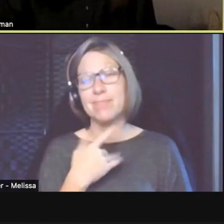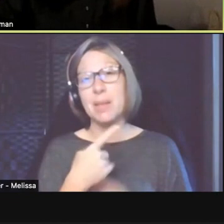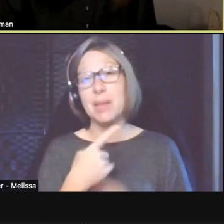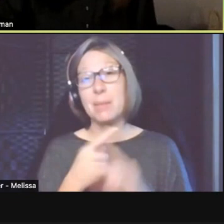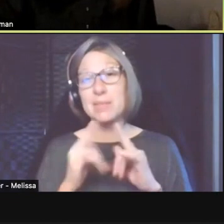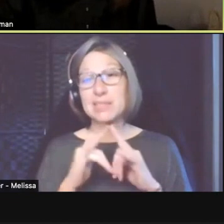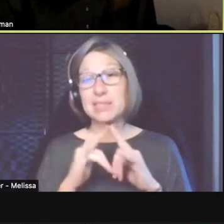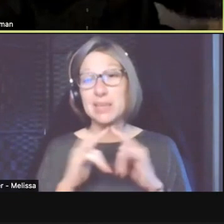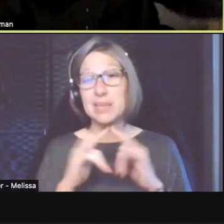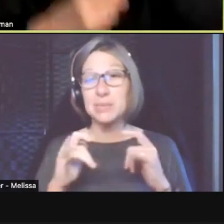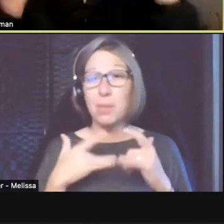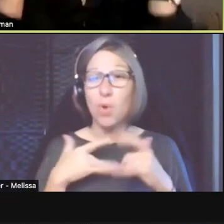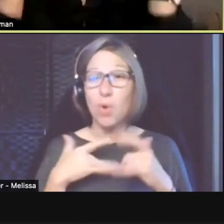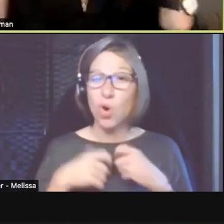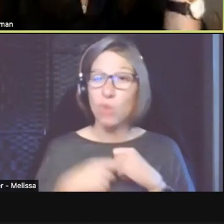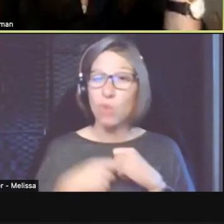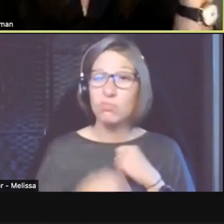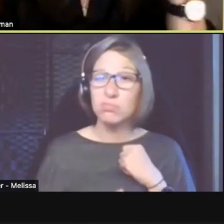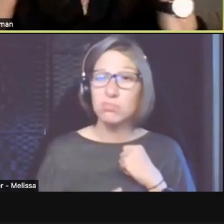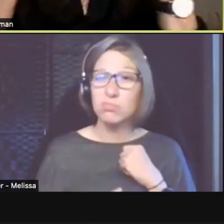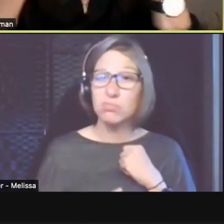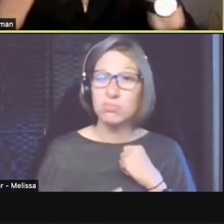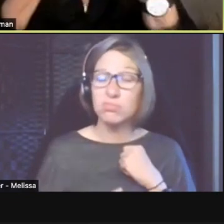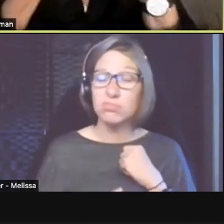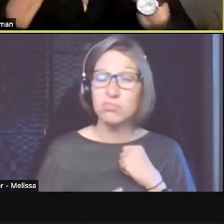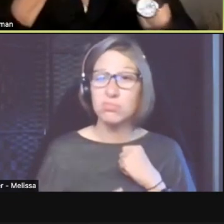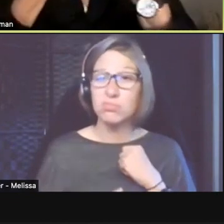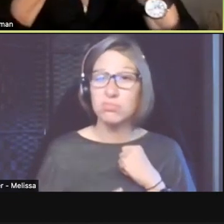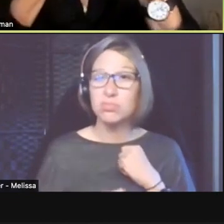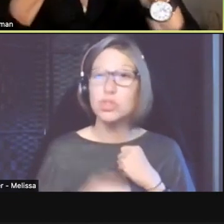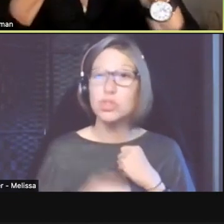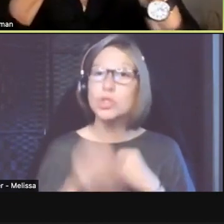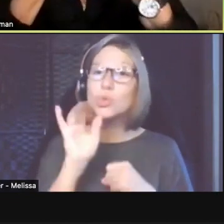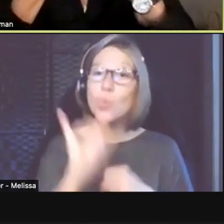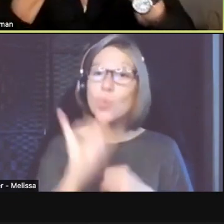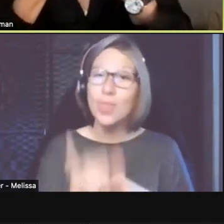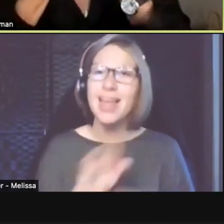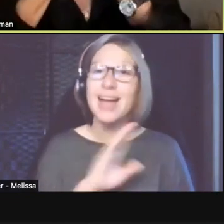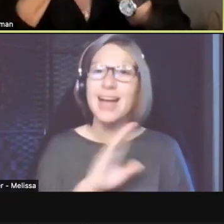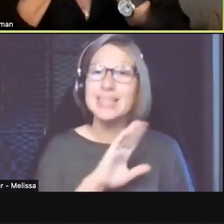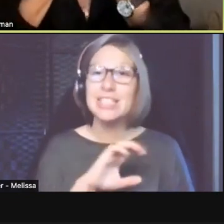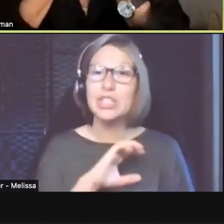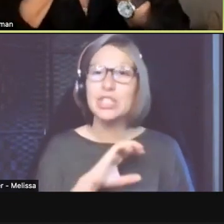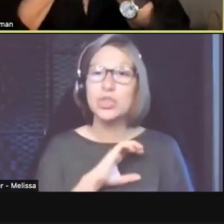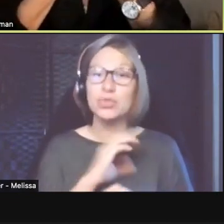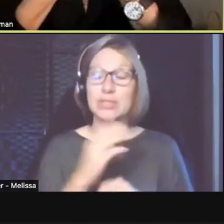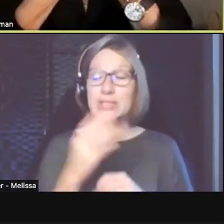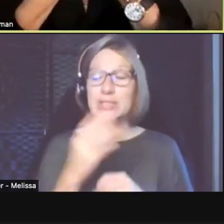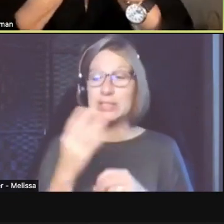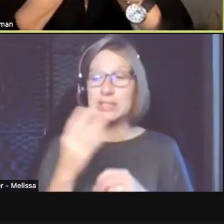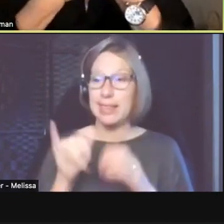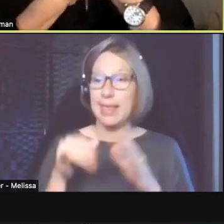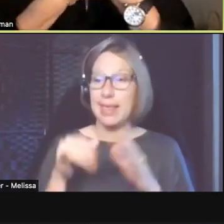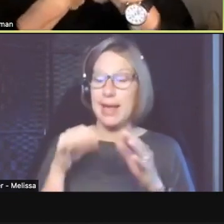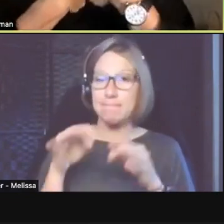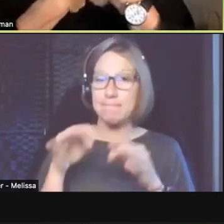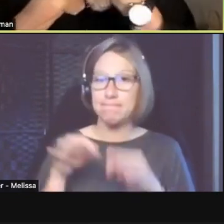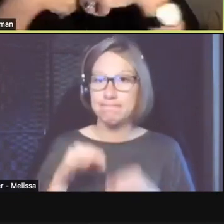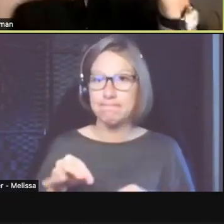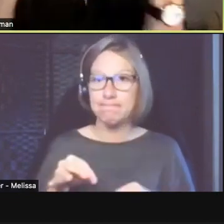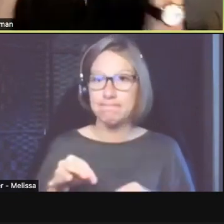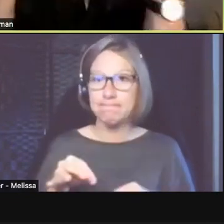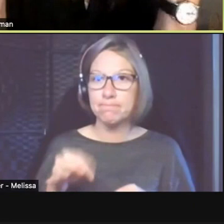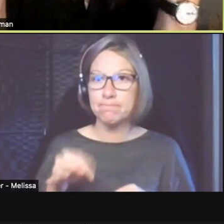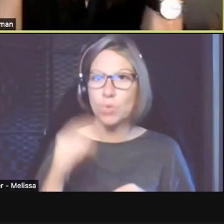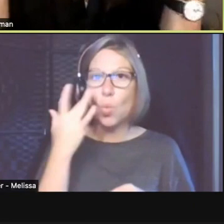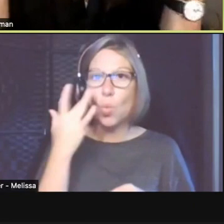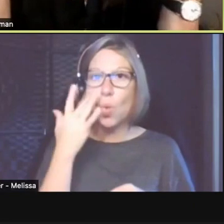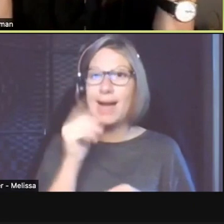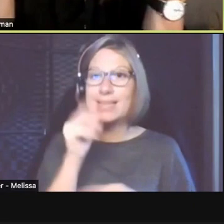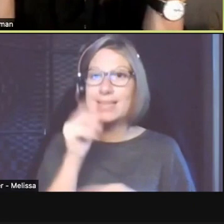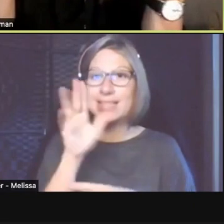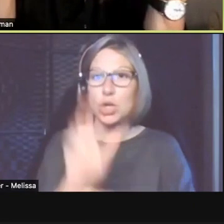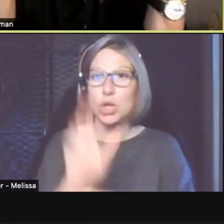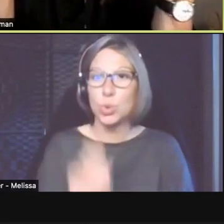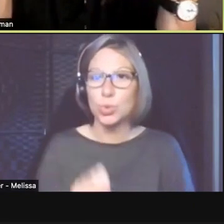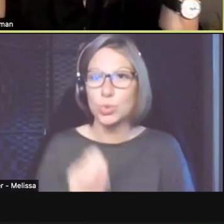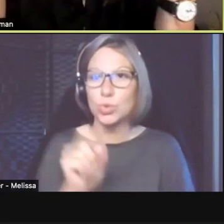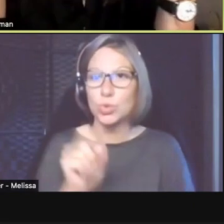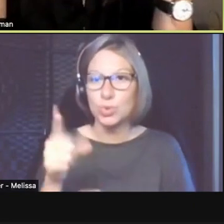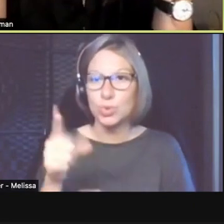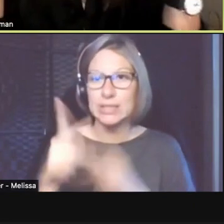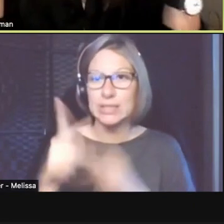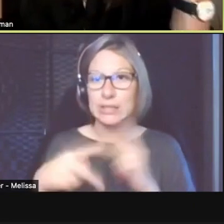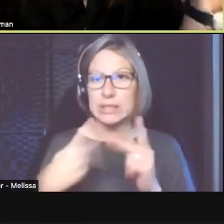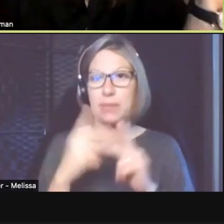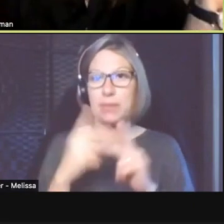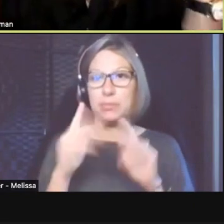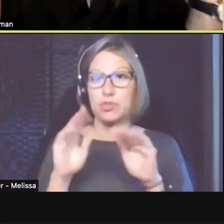there's a characteristic that accounts for why he's not used to these types of children, and that's novelty, right? He doesn't know anything about